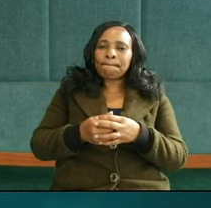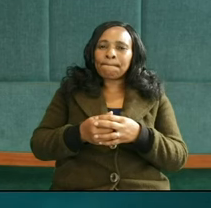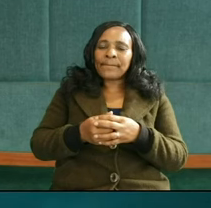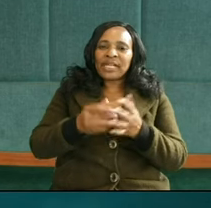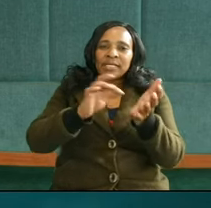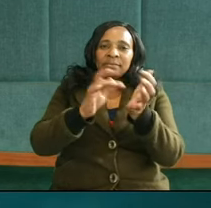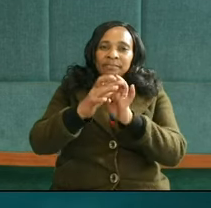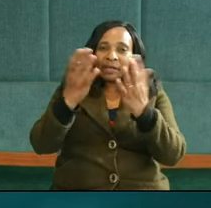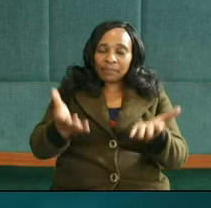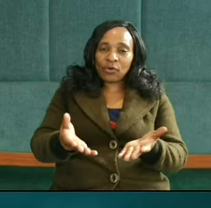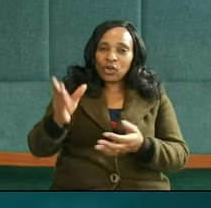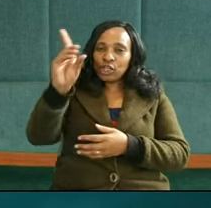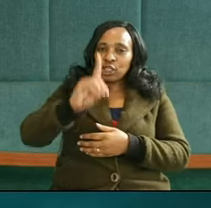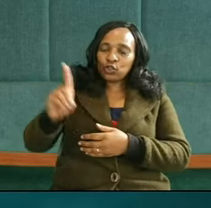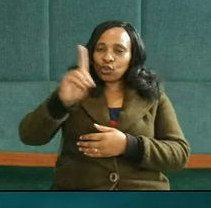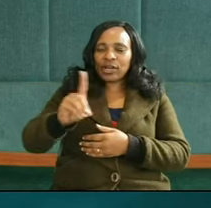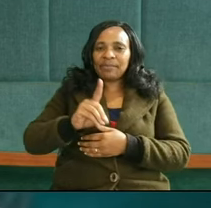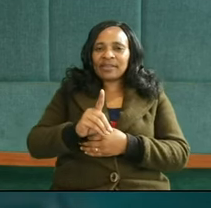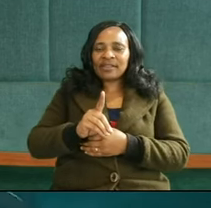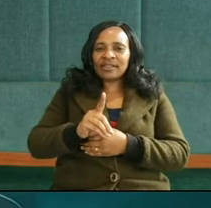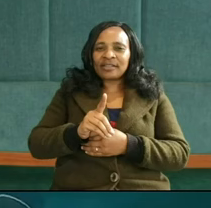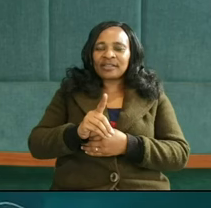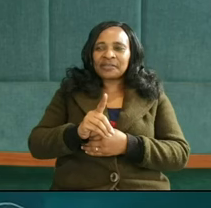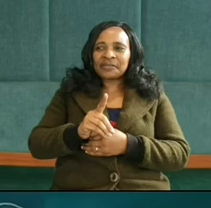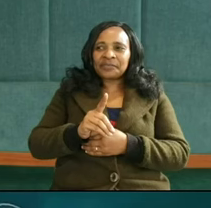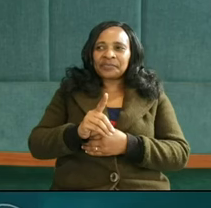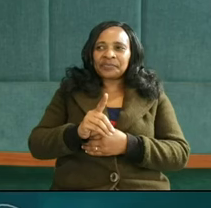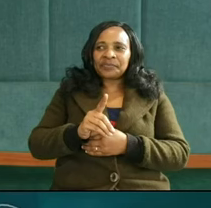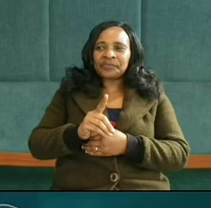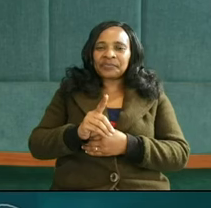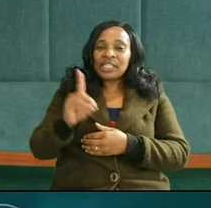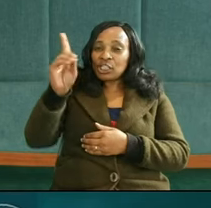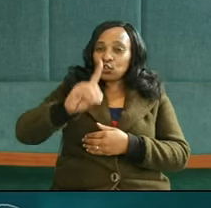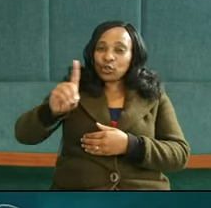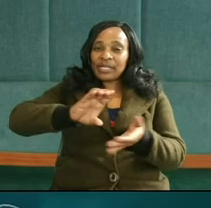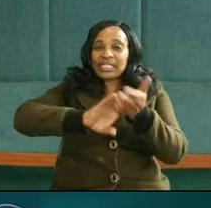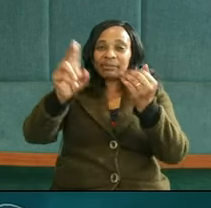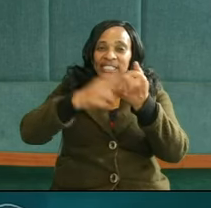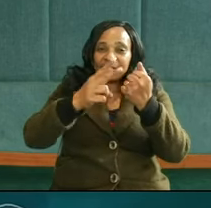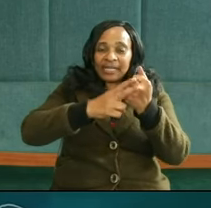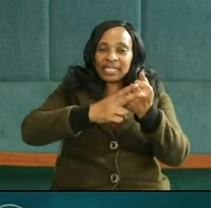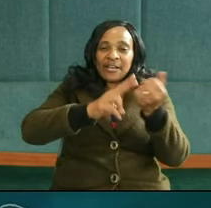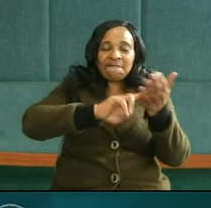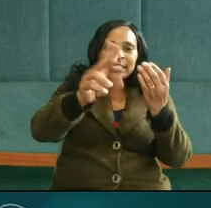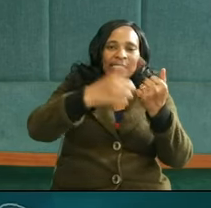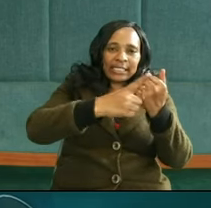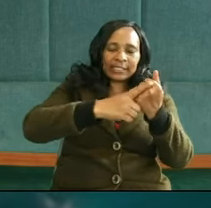Deuteronomy, and this particular Ethiopia will even be more despicable in the book of Deuteronomy chapter 7 and verse